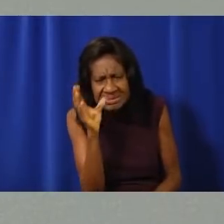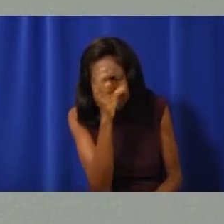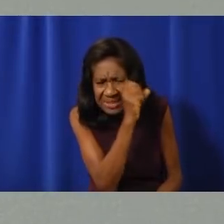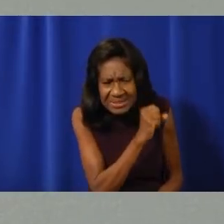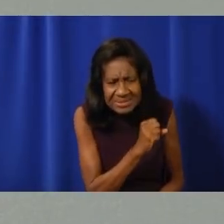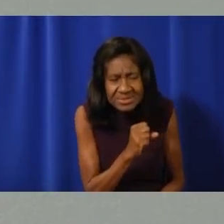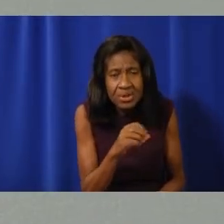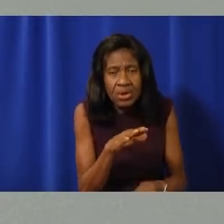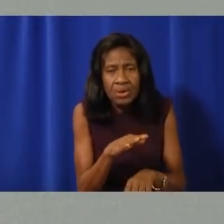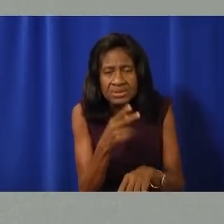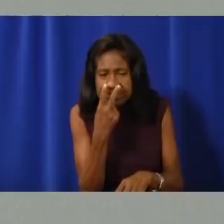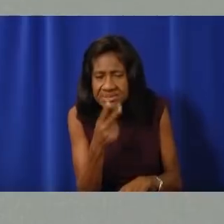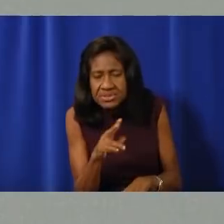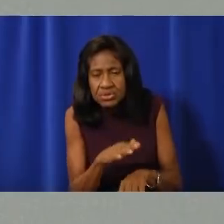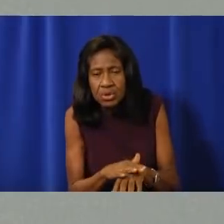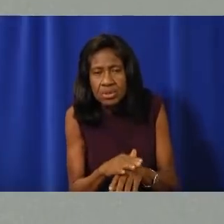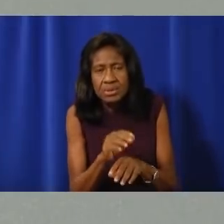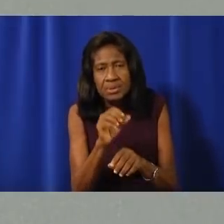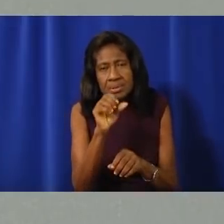media, the